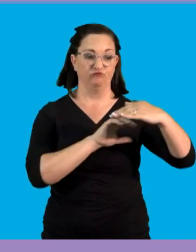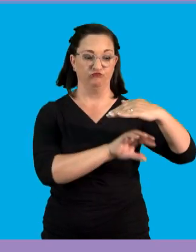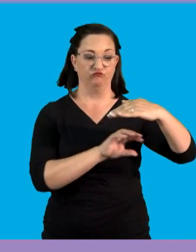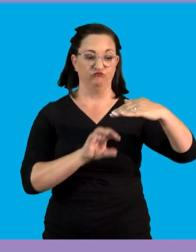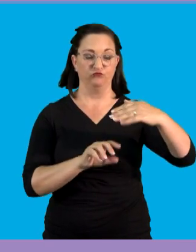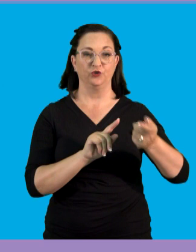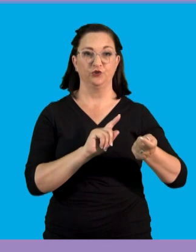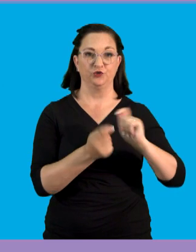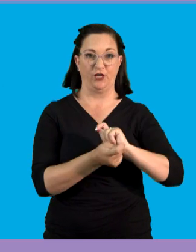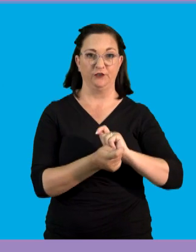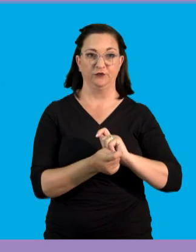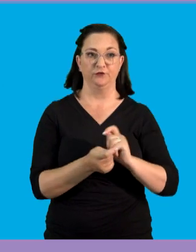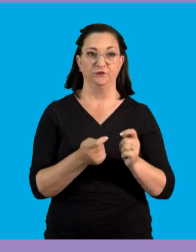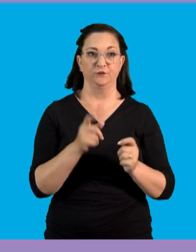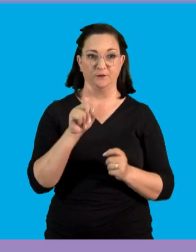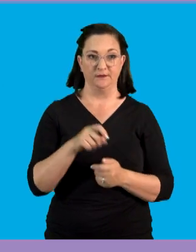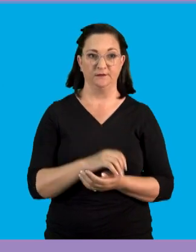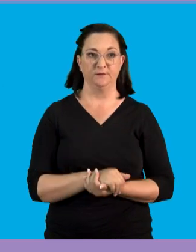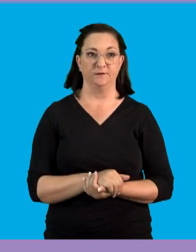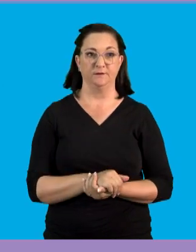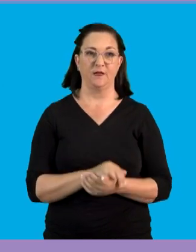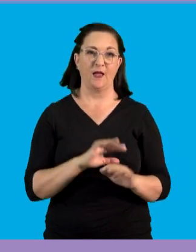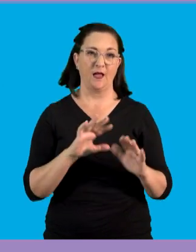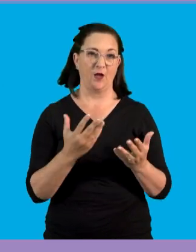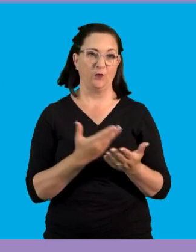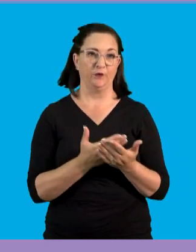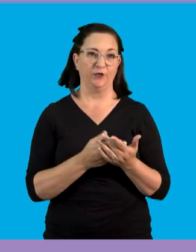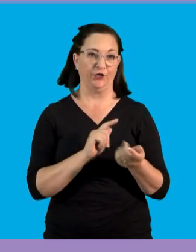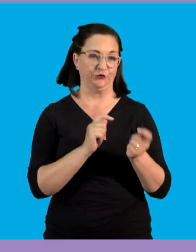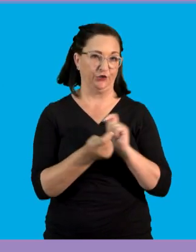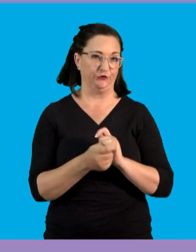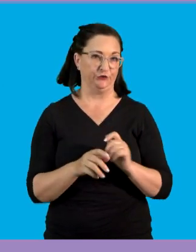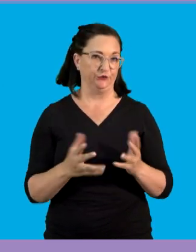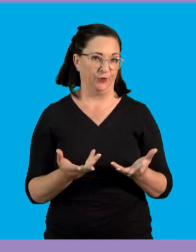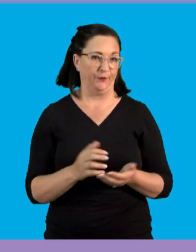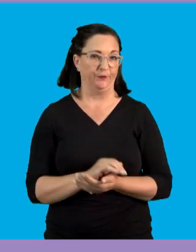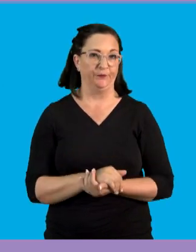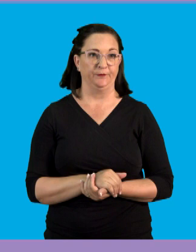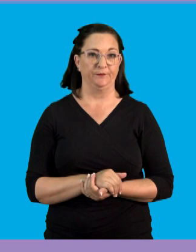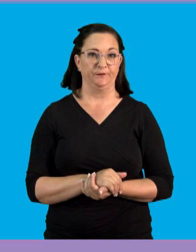denominators so that they are the same. How are we going to change those